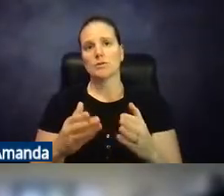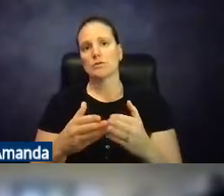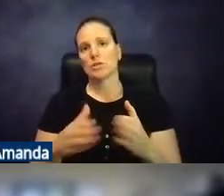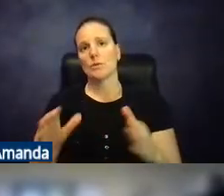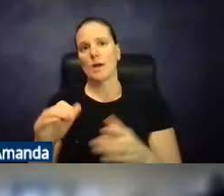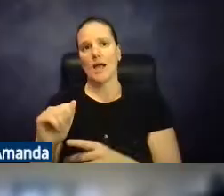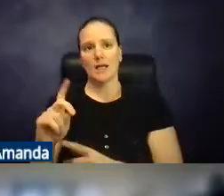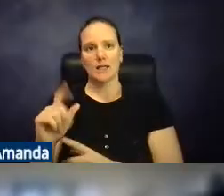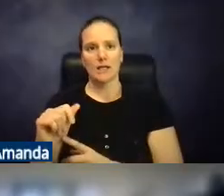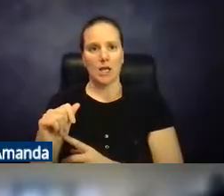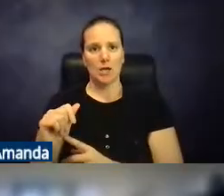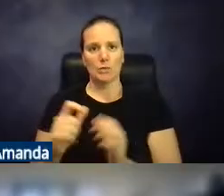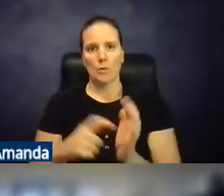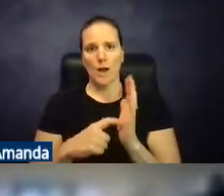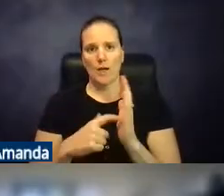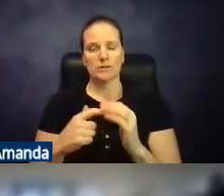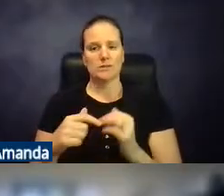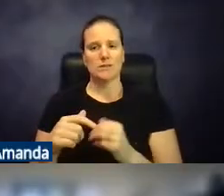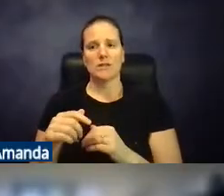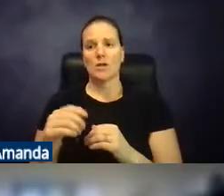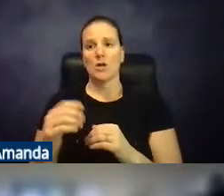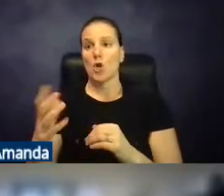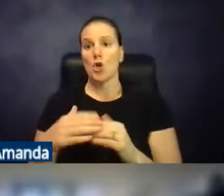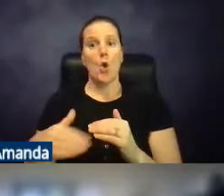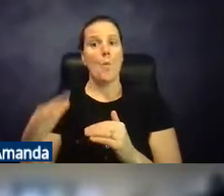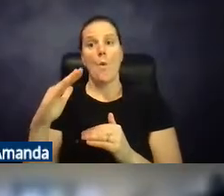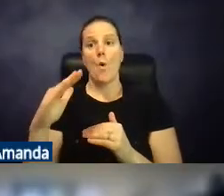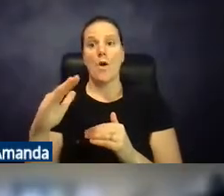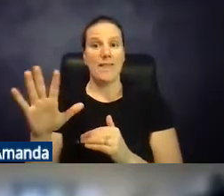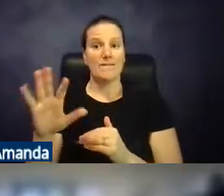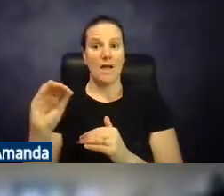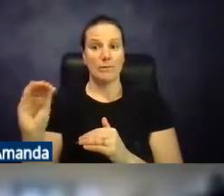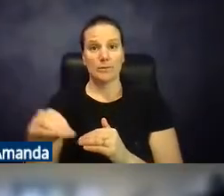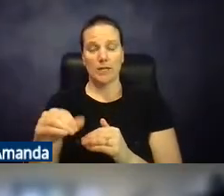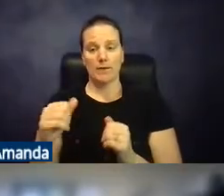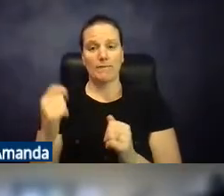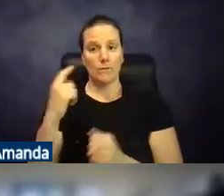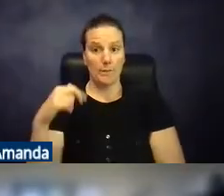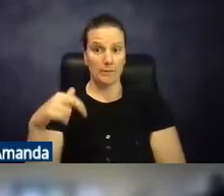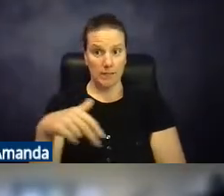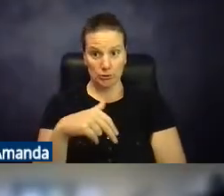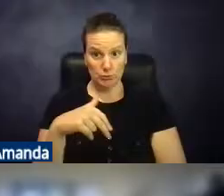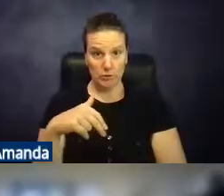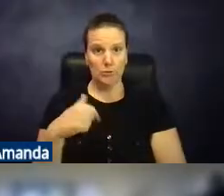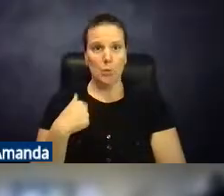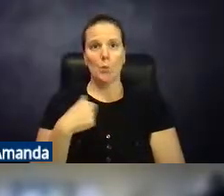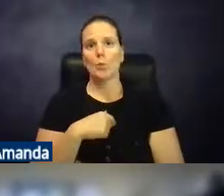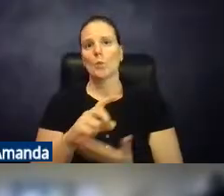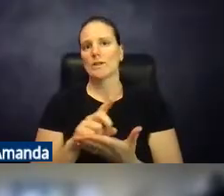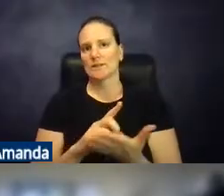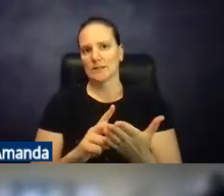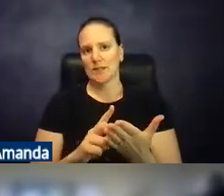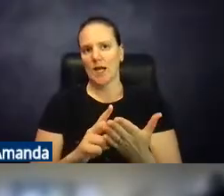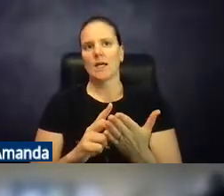requires no more than 5% for pedestrians. We design throughout the program area